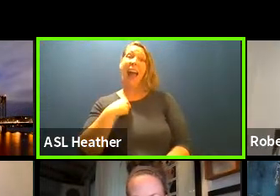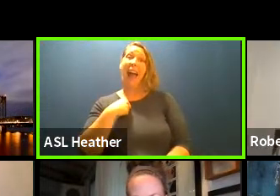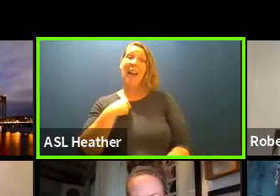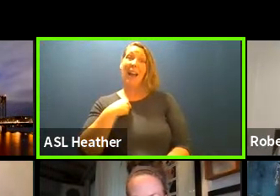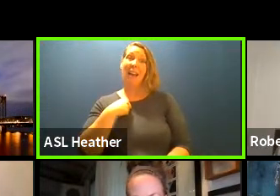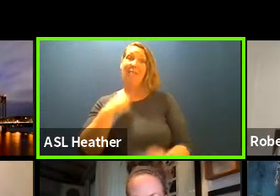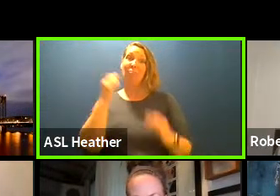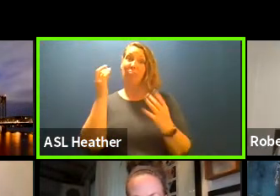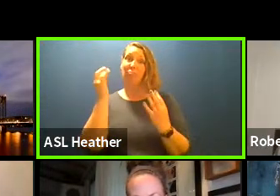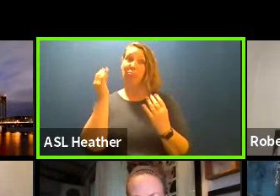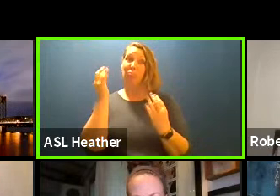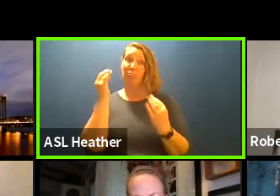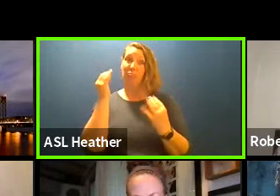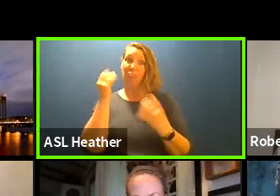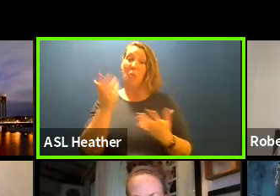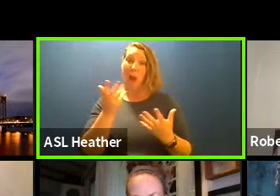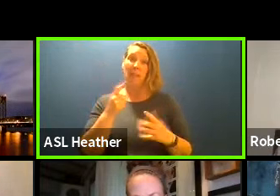the